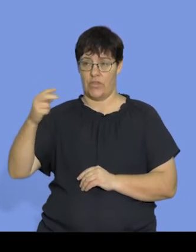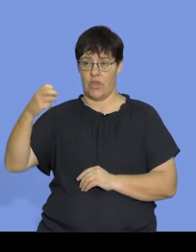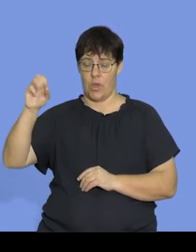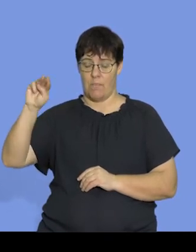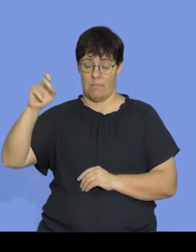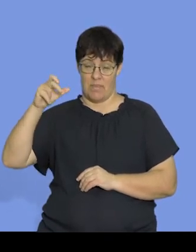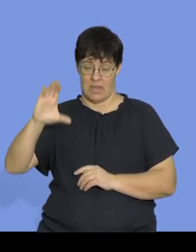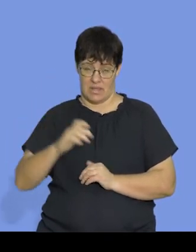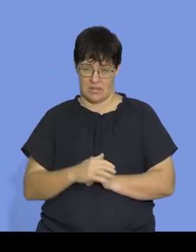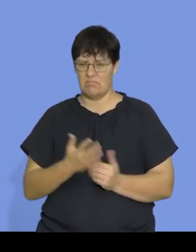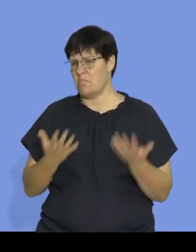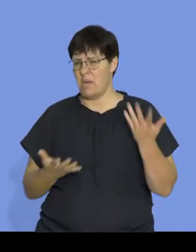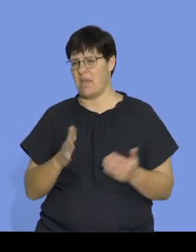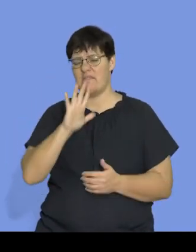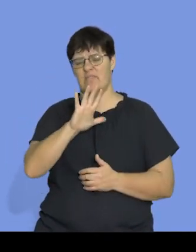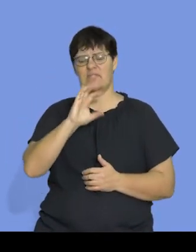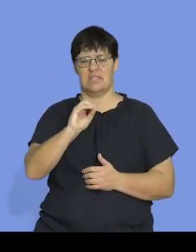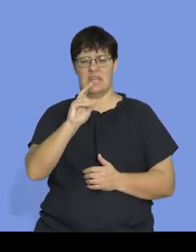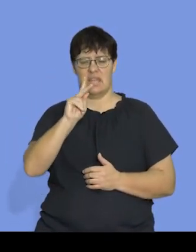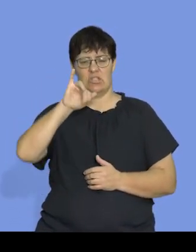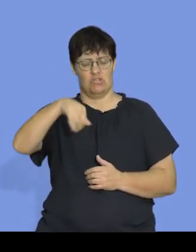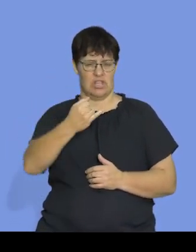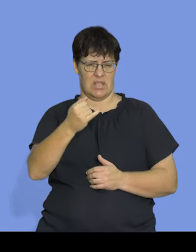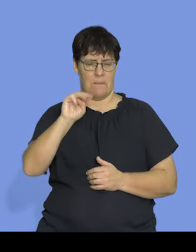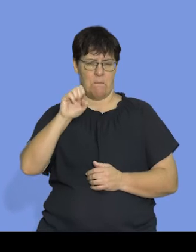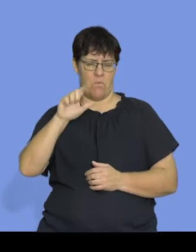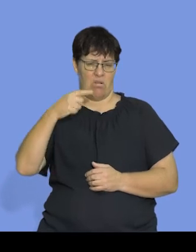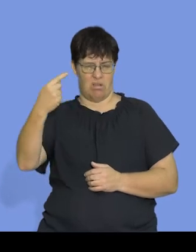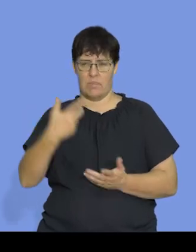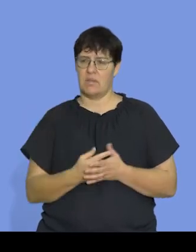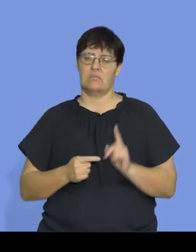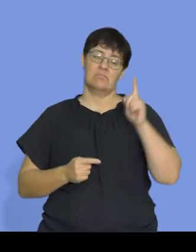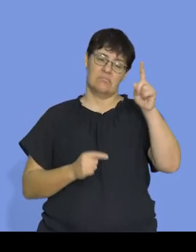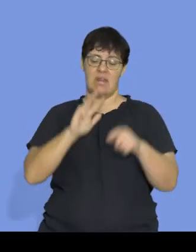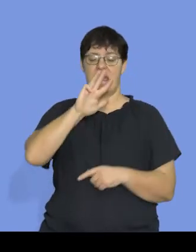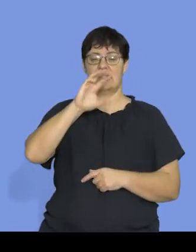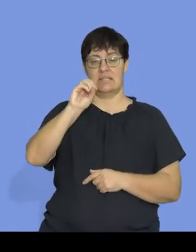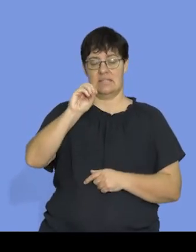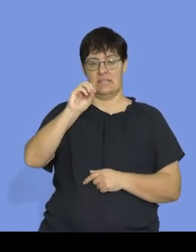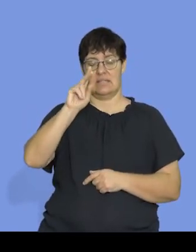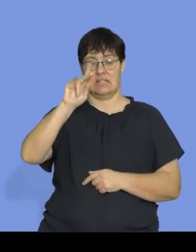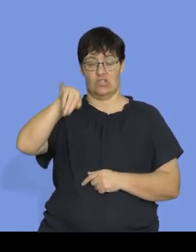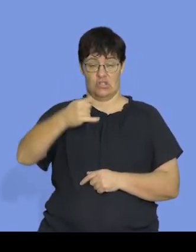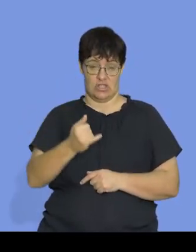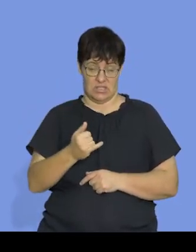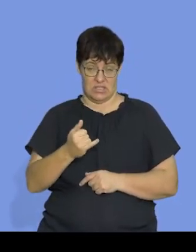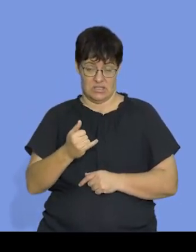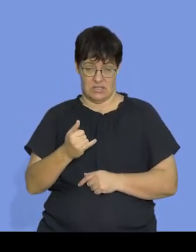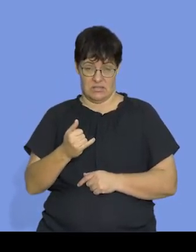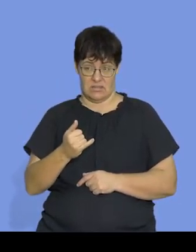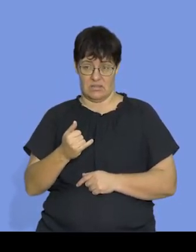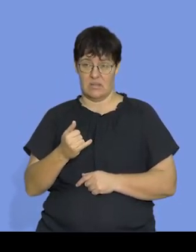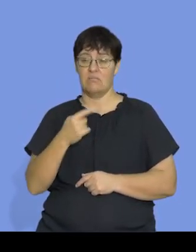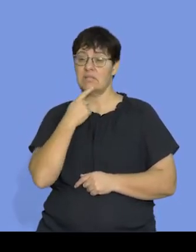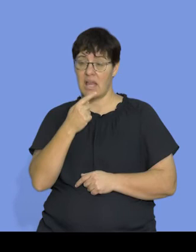per mole, okay? And then that's, let's say 90 kilojoules. Now, the amount of energy absorbed is the interval